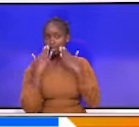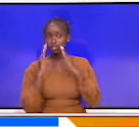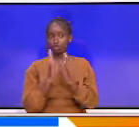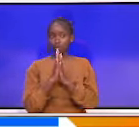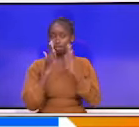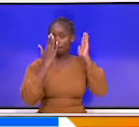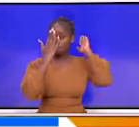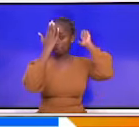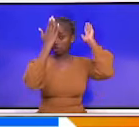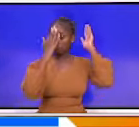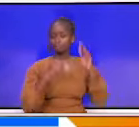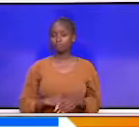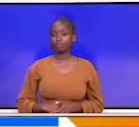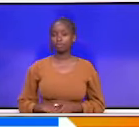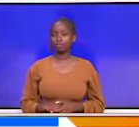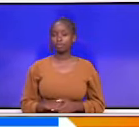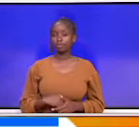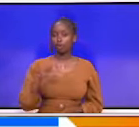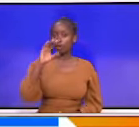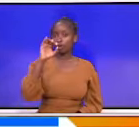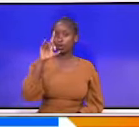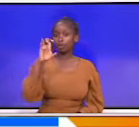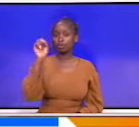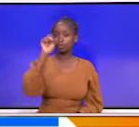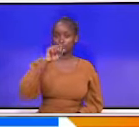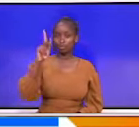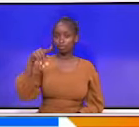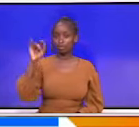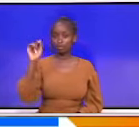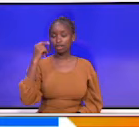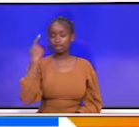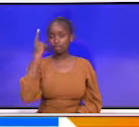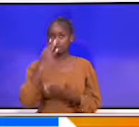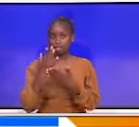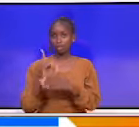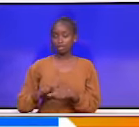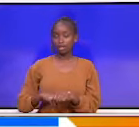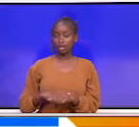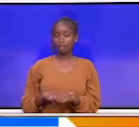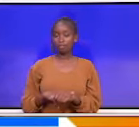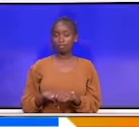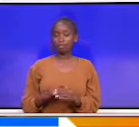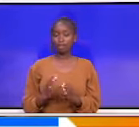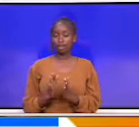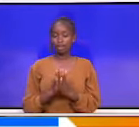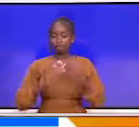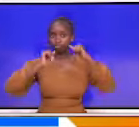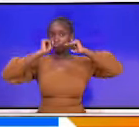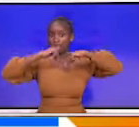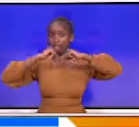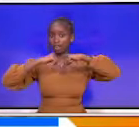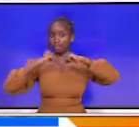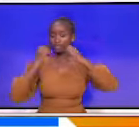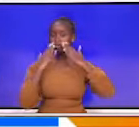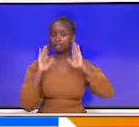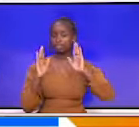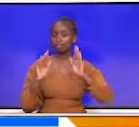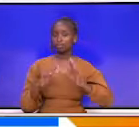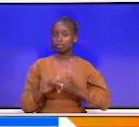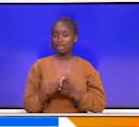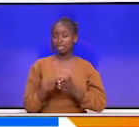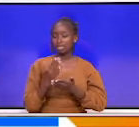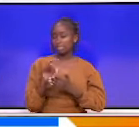Bishop Ole Sapit for quite some time, and we agreed that one of these good